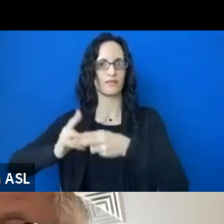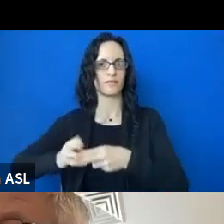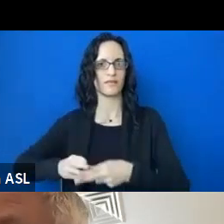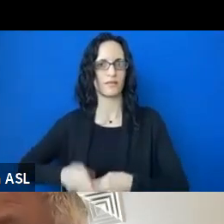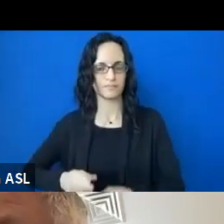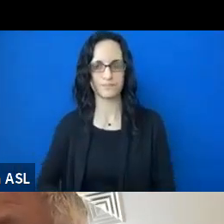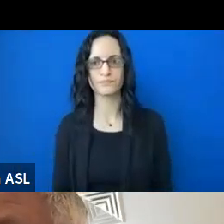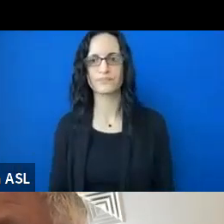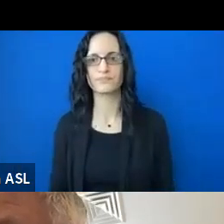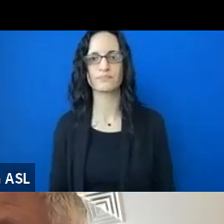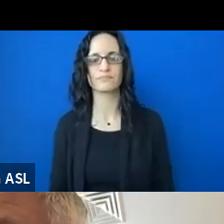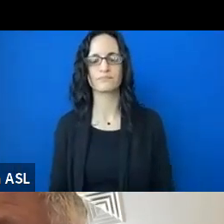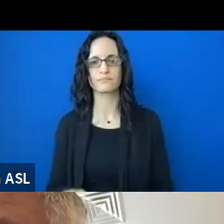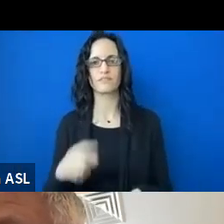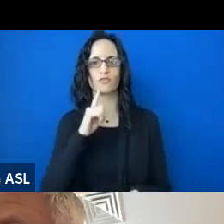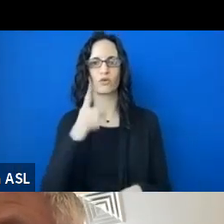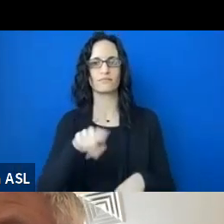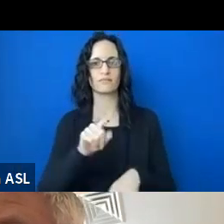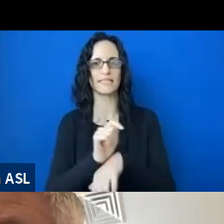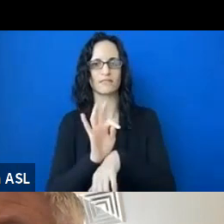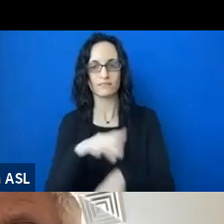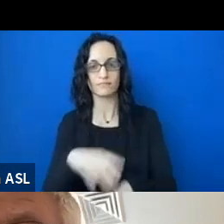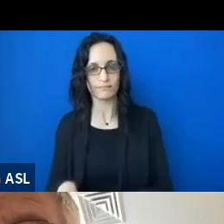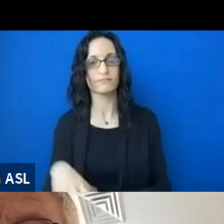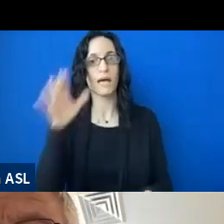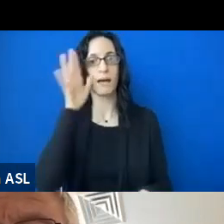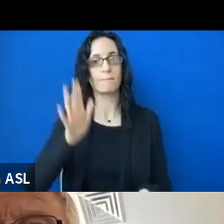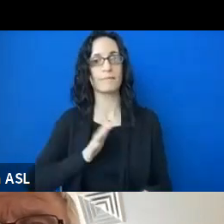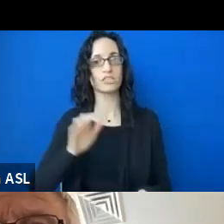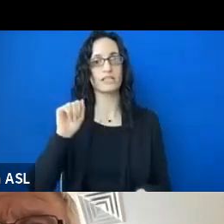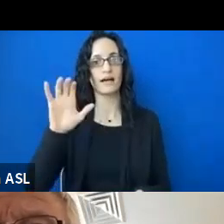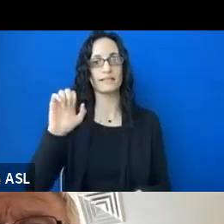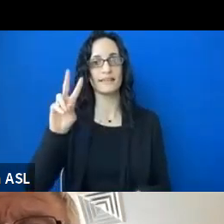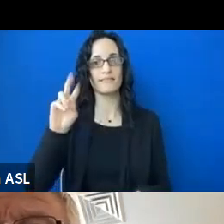Thank you, Mr. Contempassis. Mr. Acevedo?